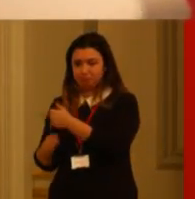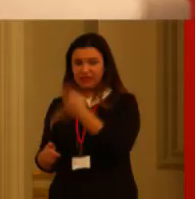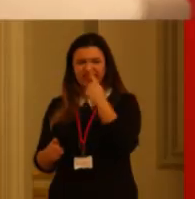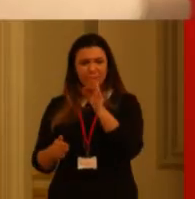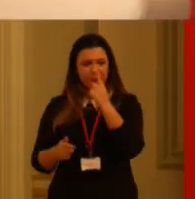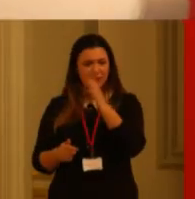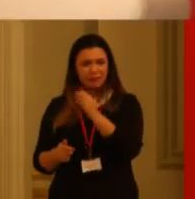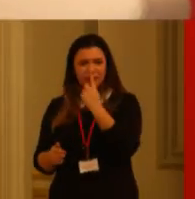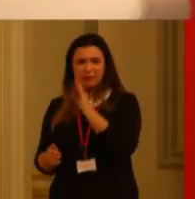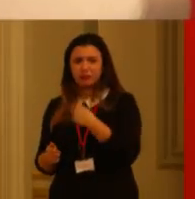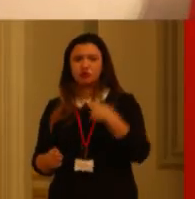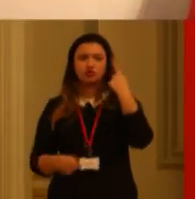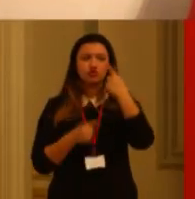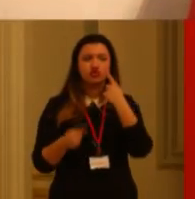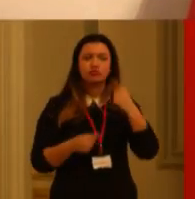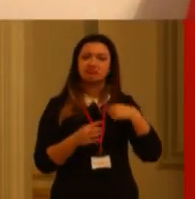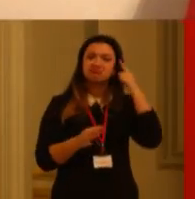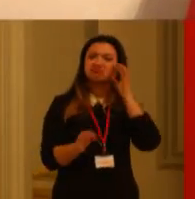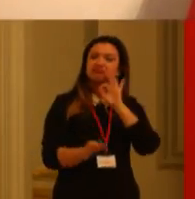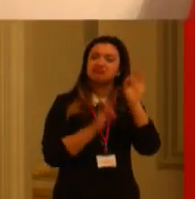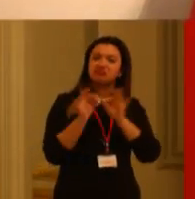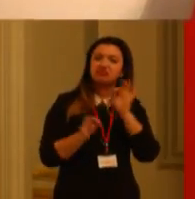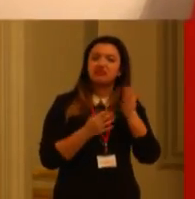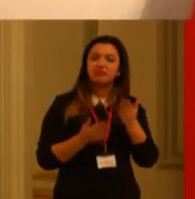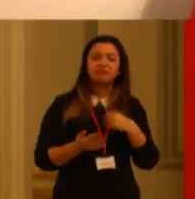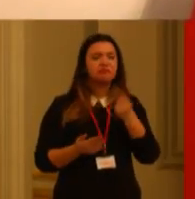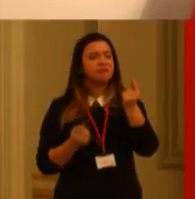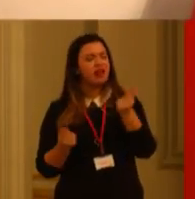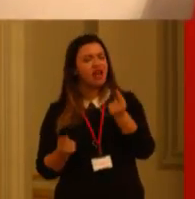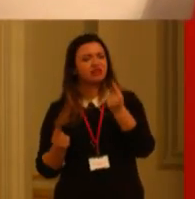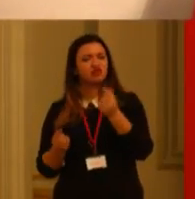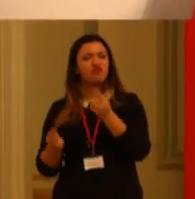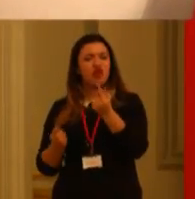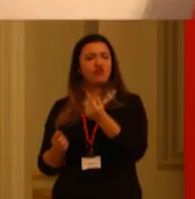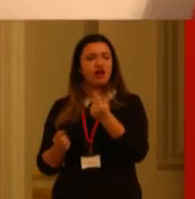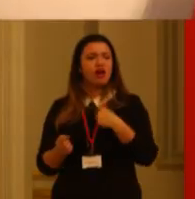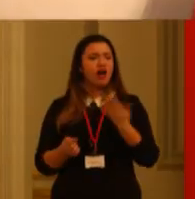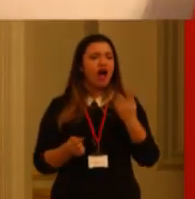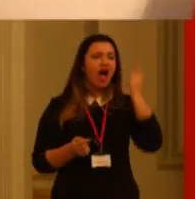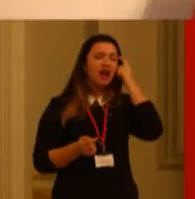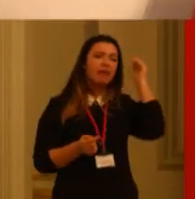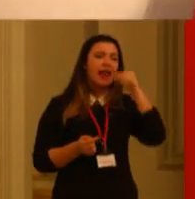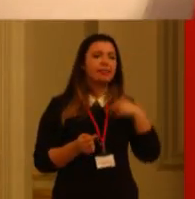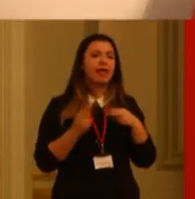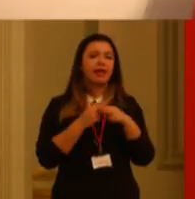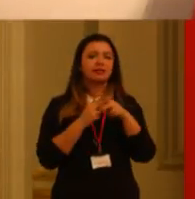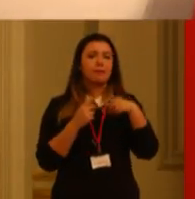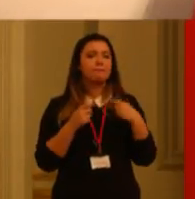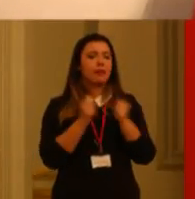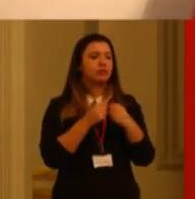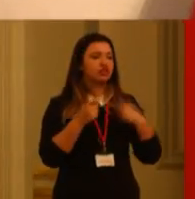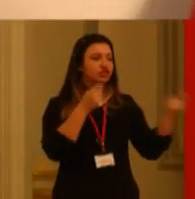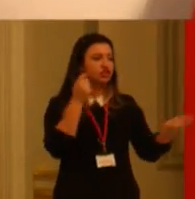individually, name by name, face by face? As I try to think of that and as I try to reflect on that, I try